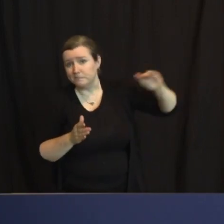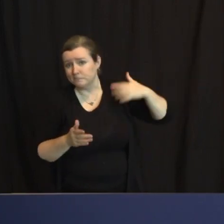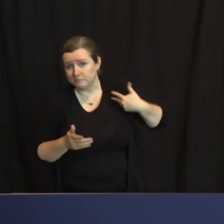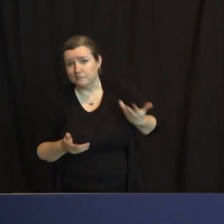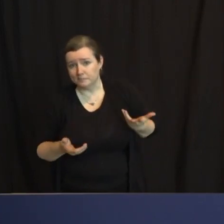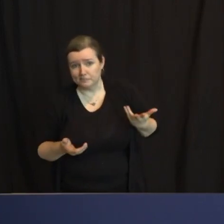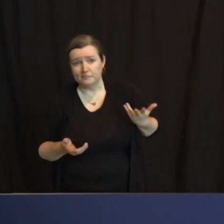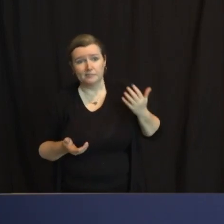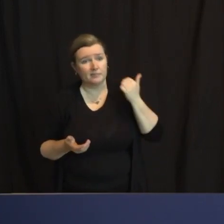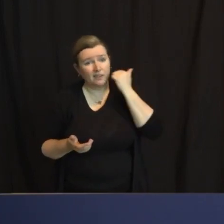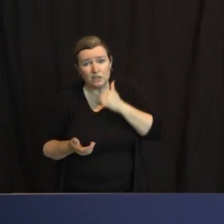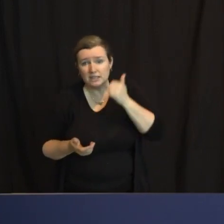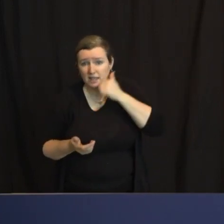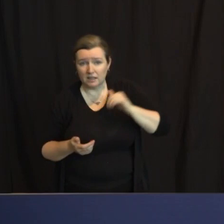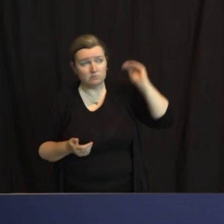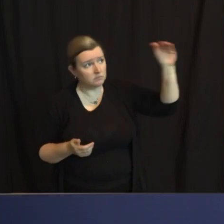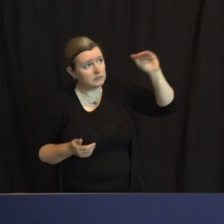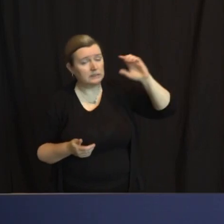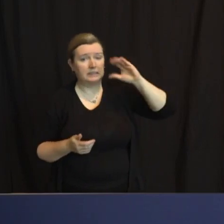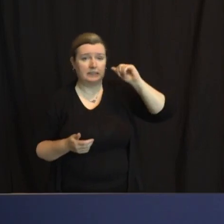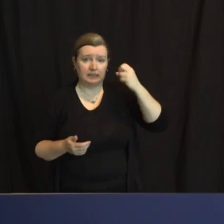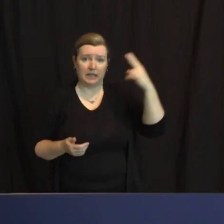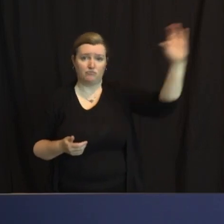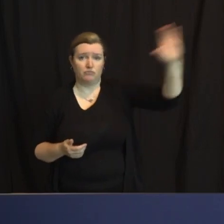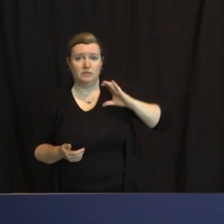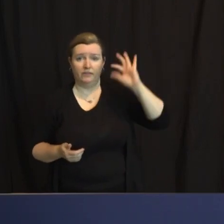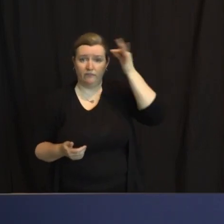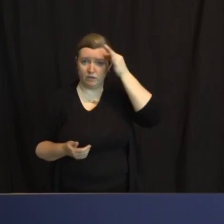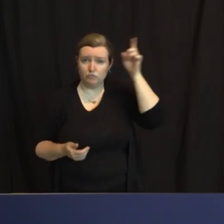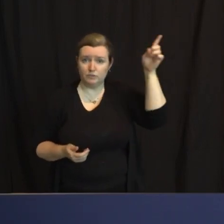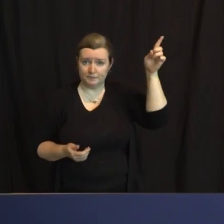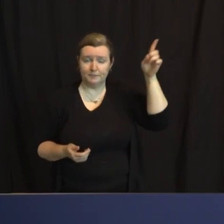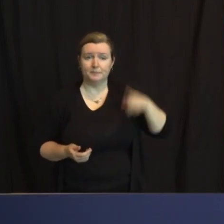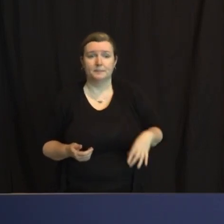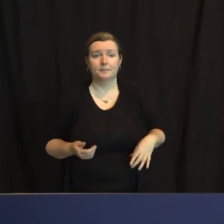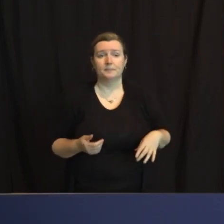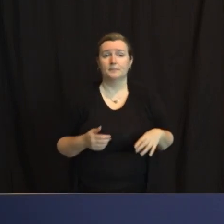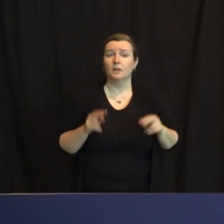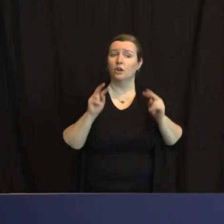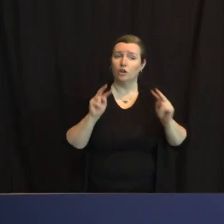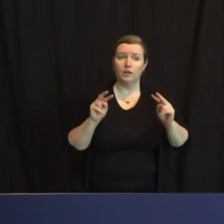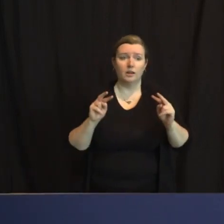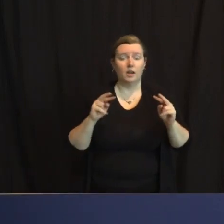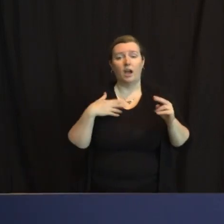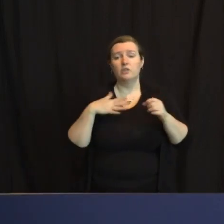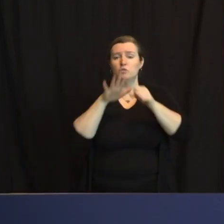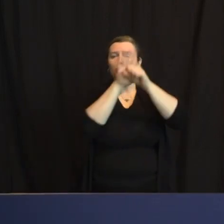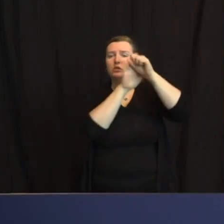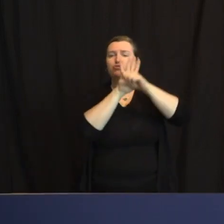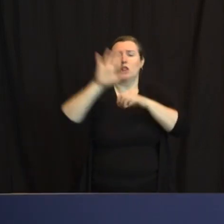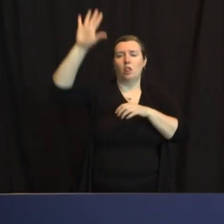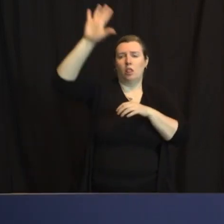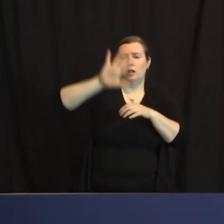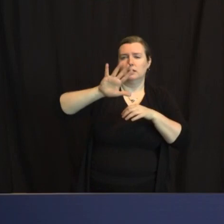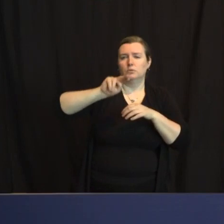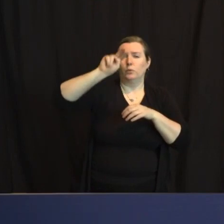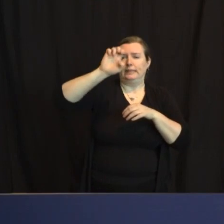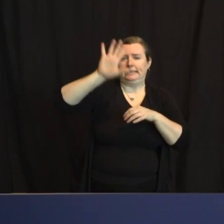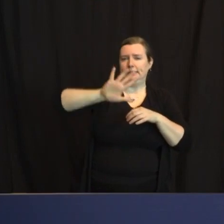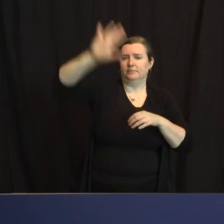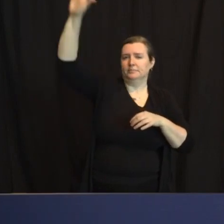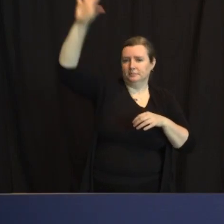Carper was very good, and we made the point that when you look at the regional council, getting the coordination,